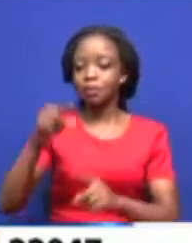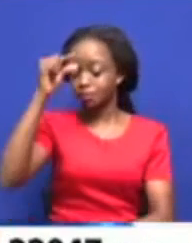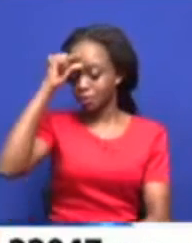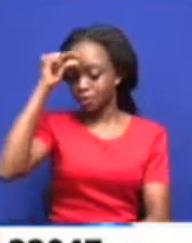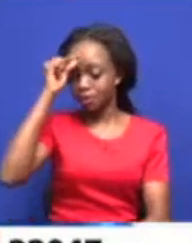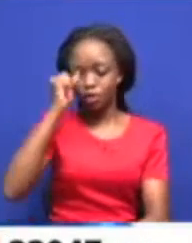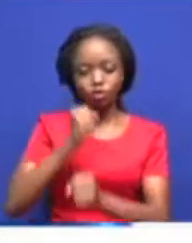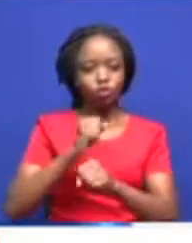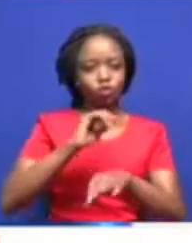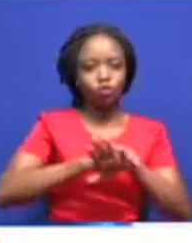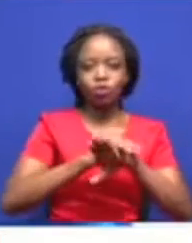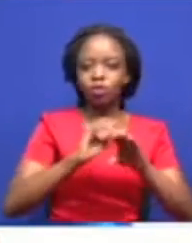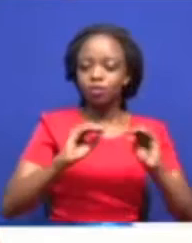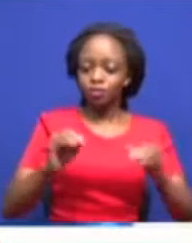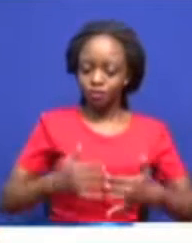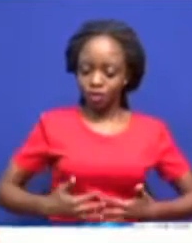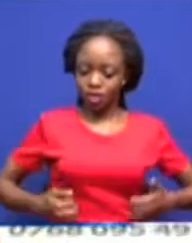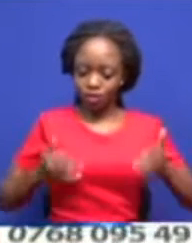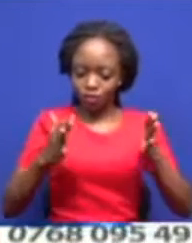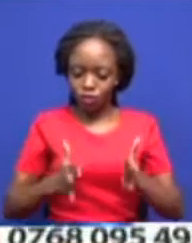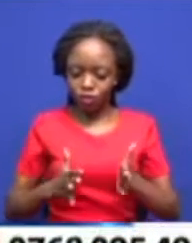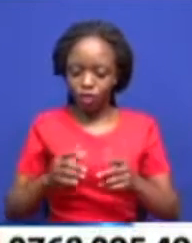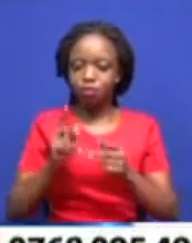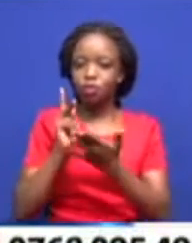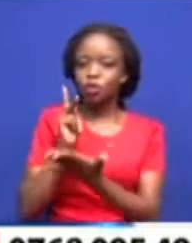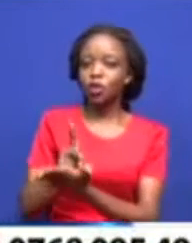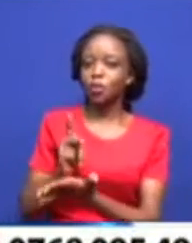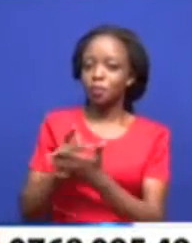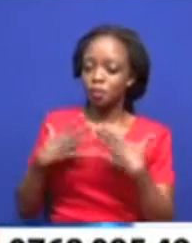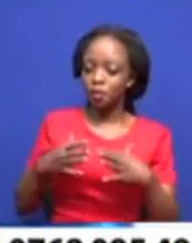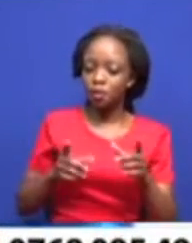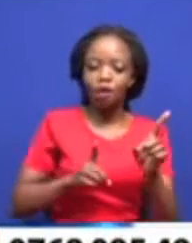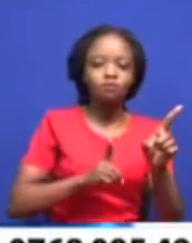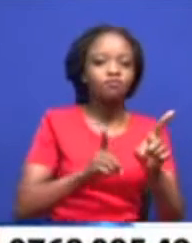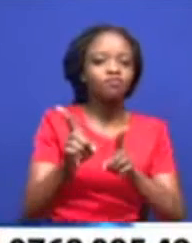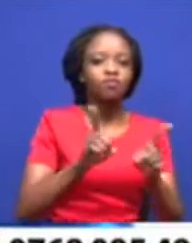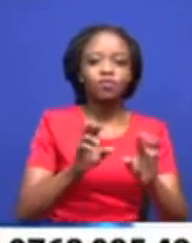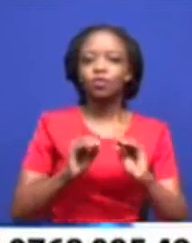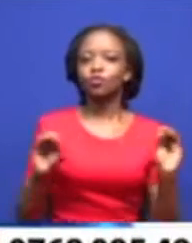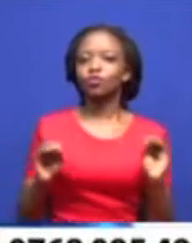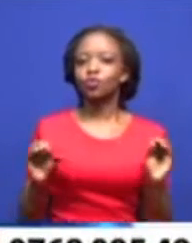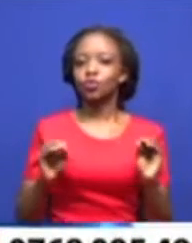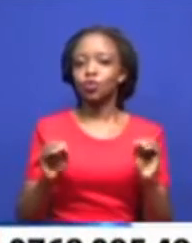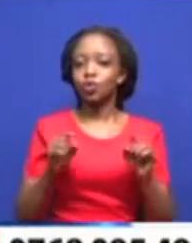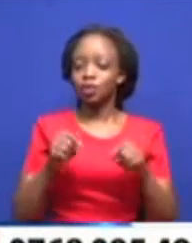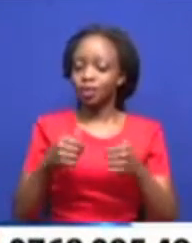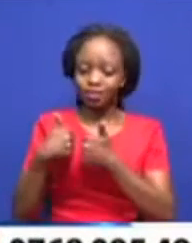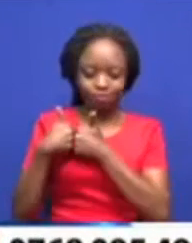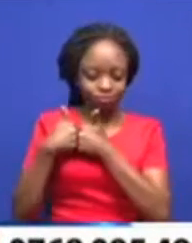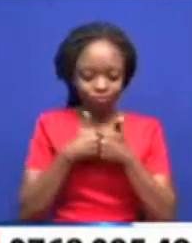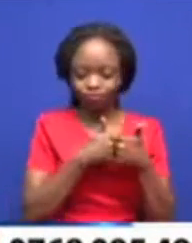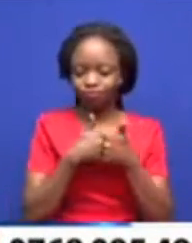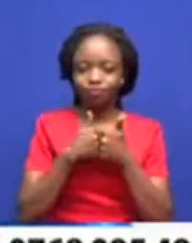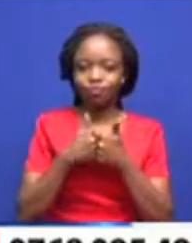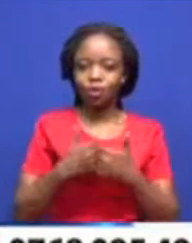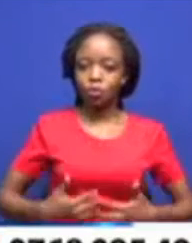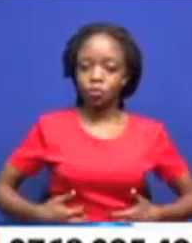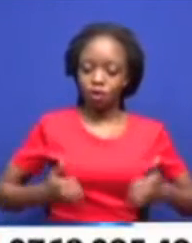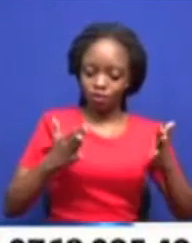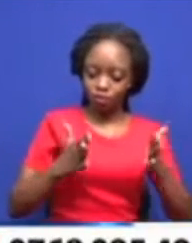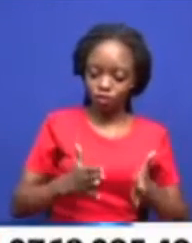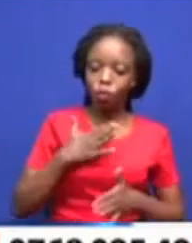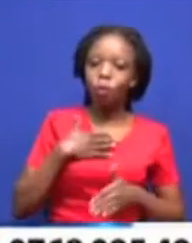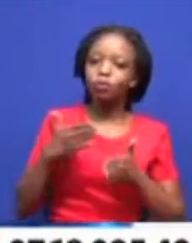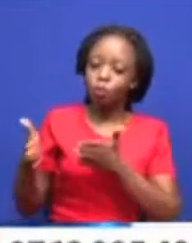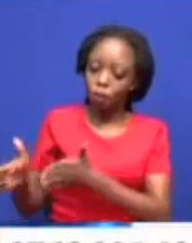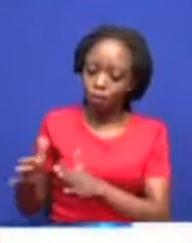the right thing for the refugees except hosting them. There's no movement of refugees, and that's the most challenge refugees facing. They need opportunity,